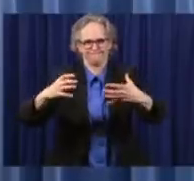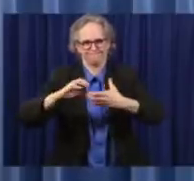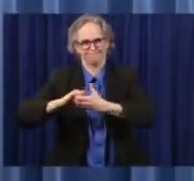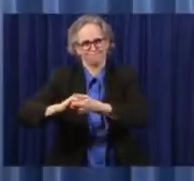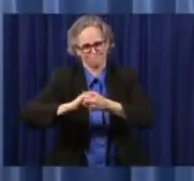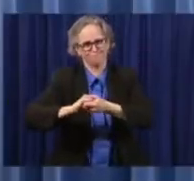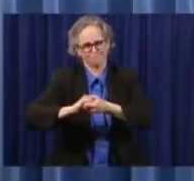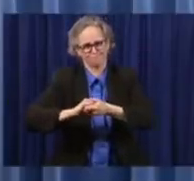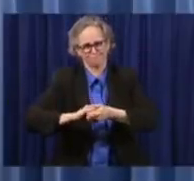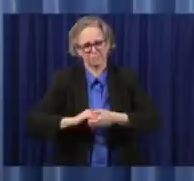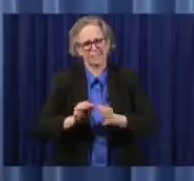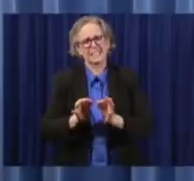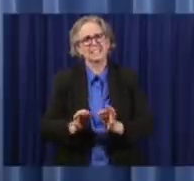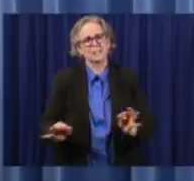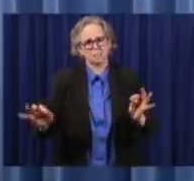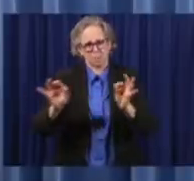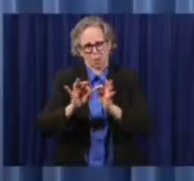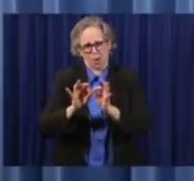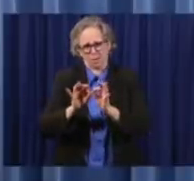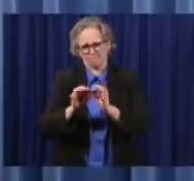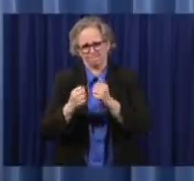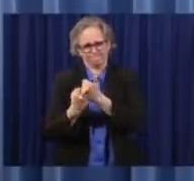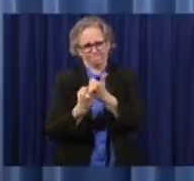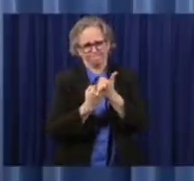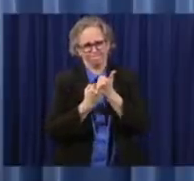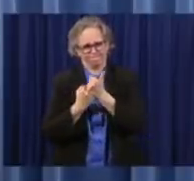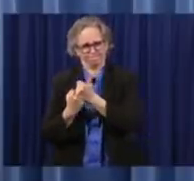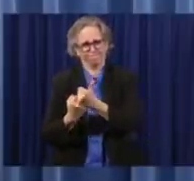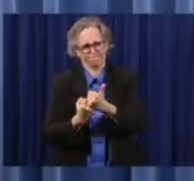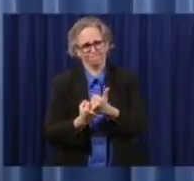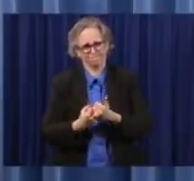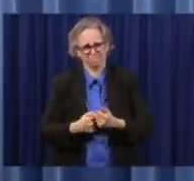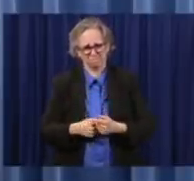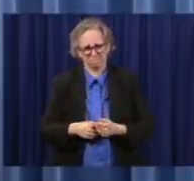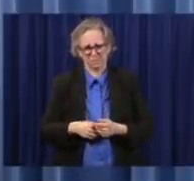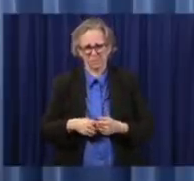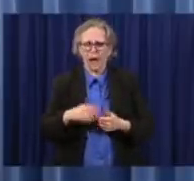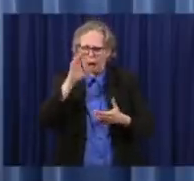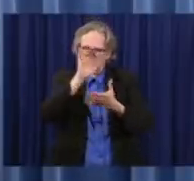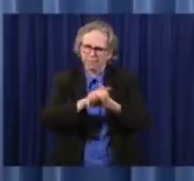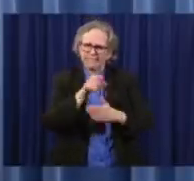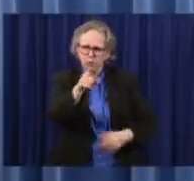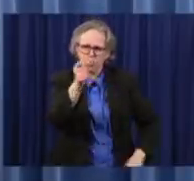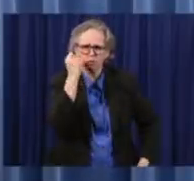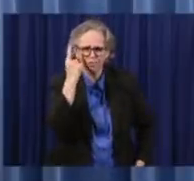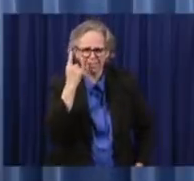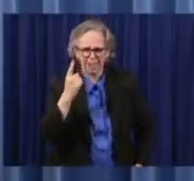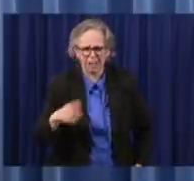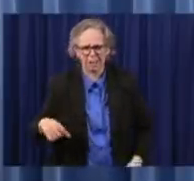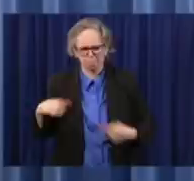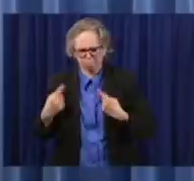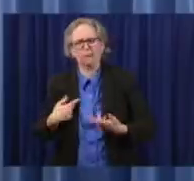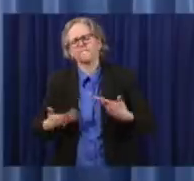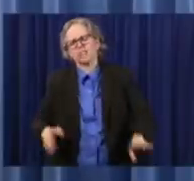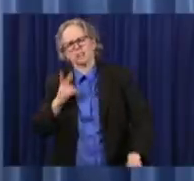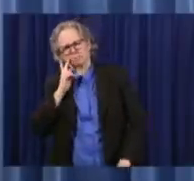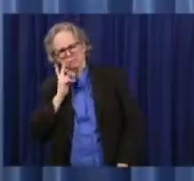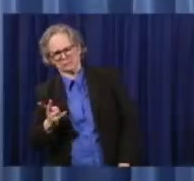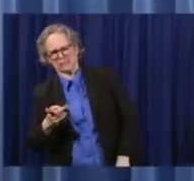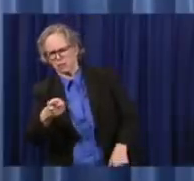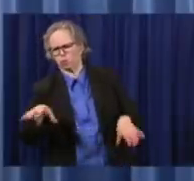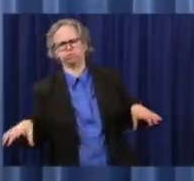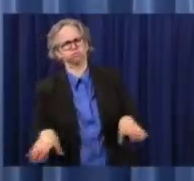you understand that, because I know this is what you have been doing. So we got to stay together.